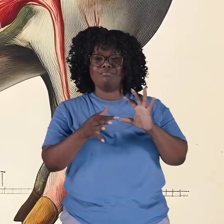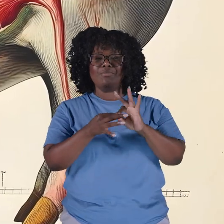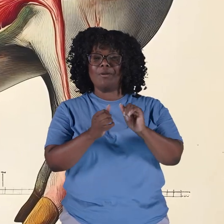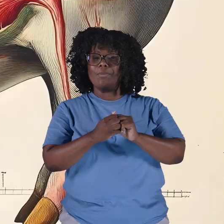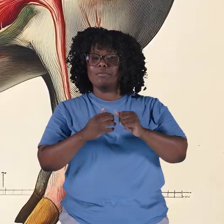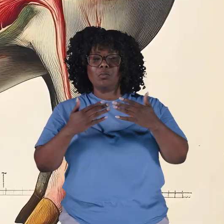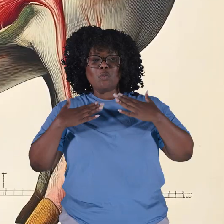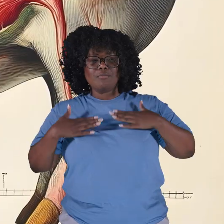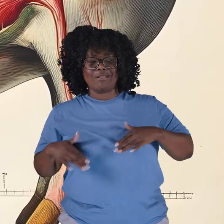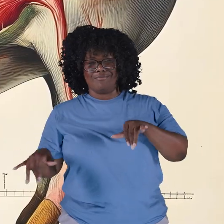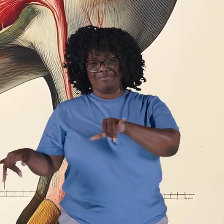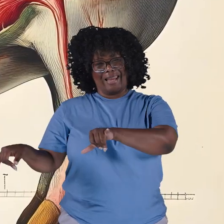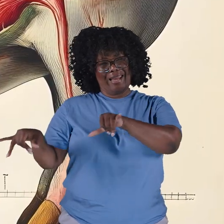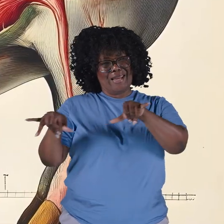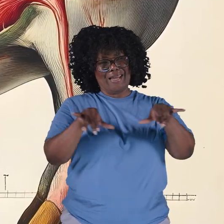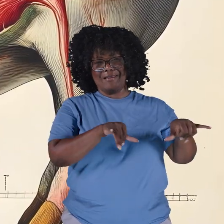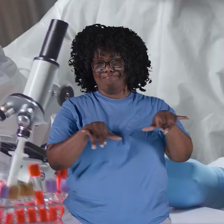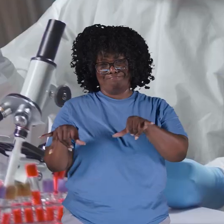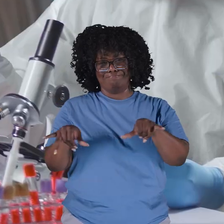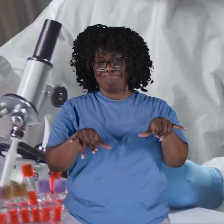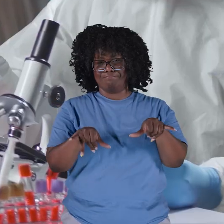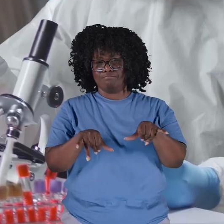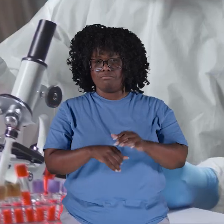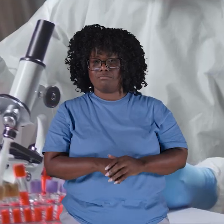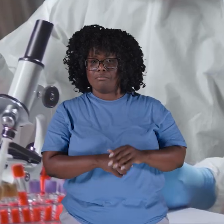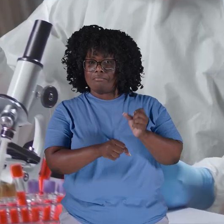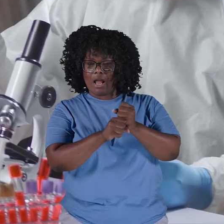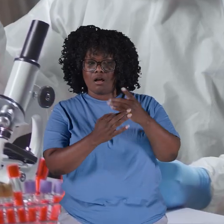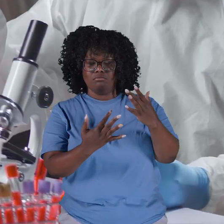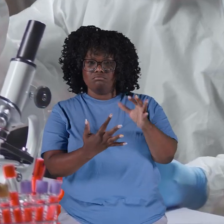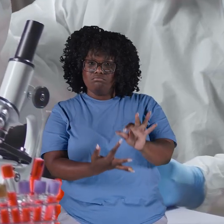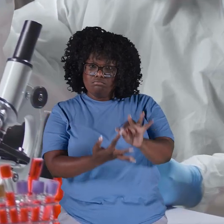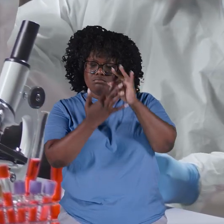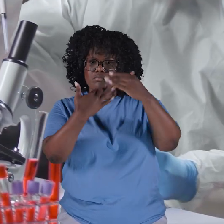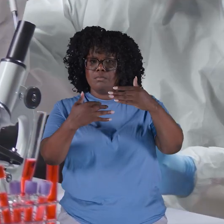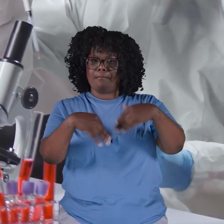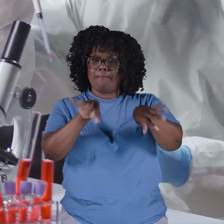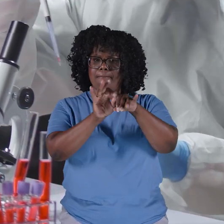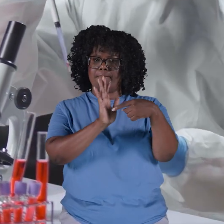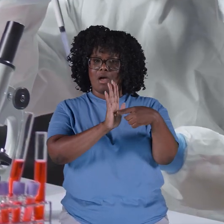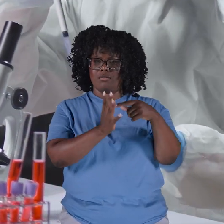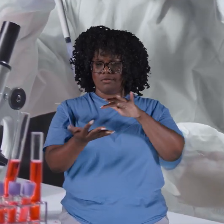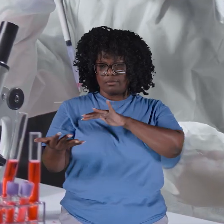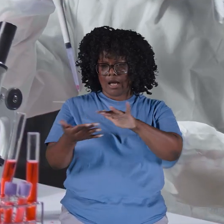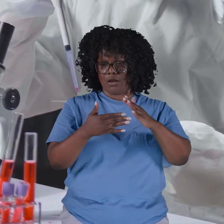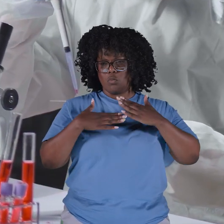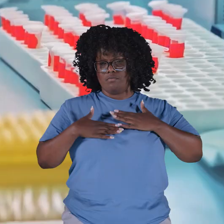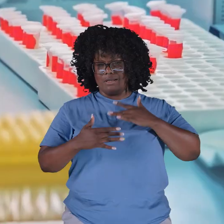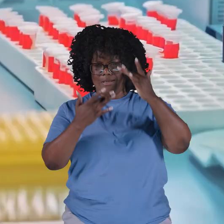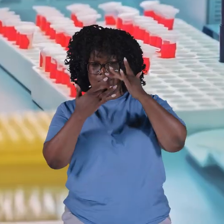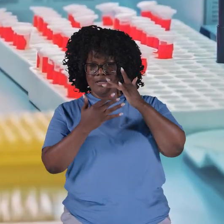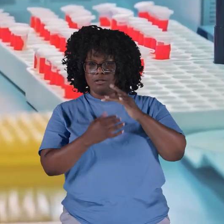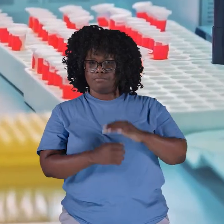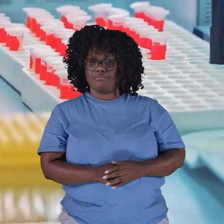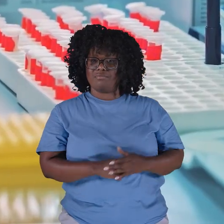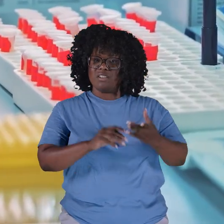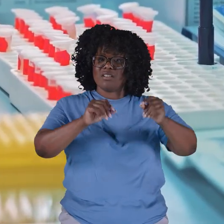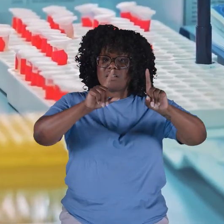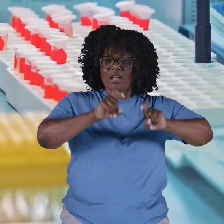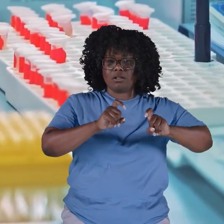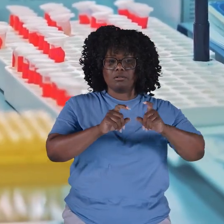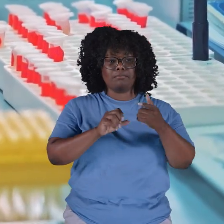similarities with humans, making them valuable models for studying human diseases and testing